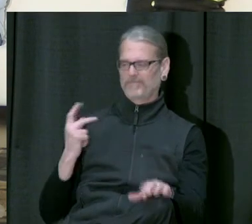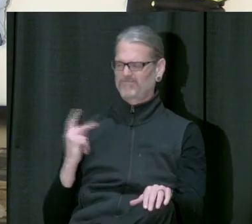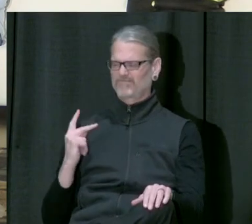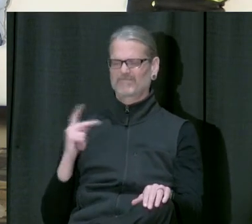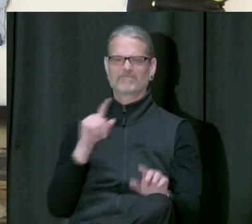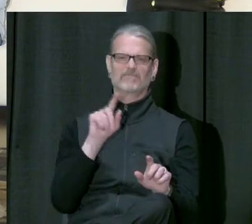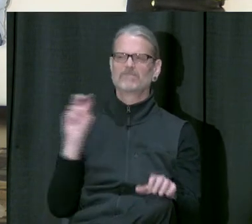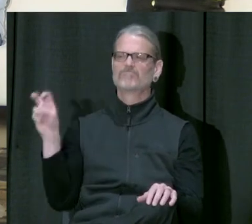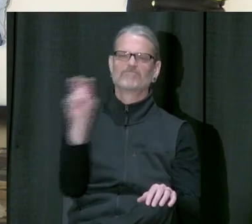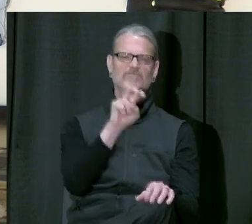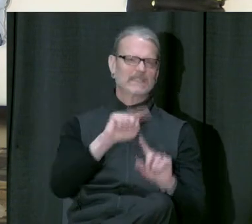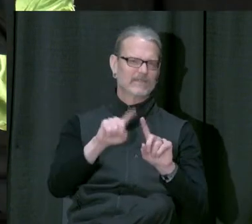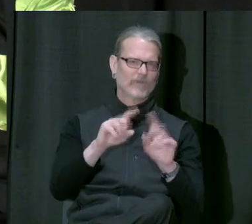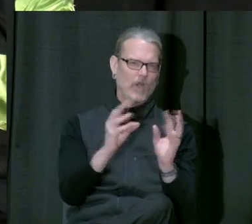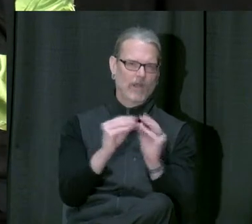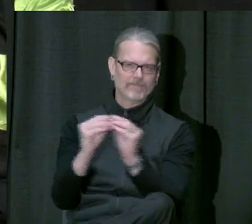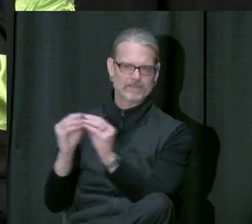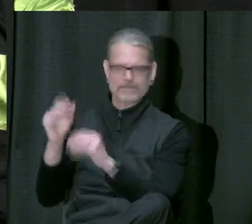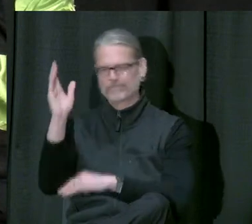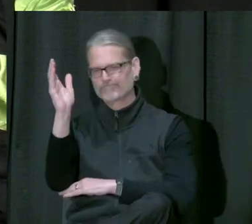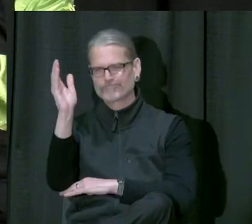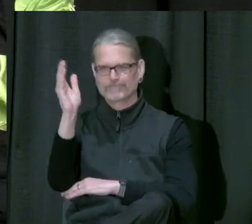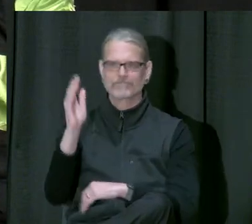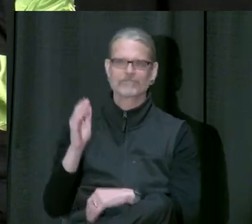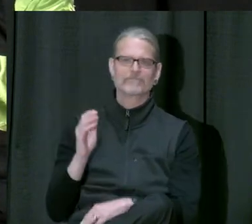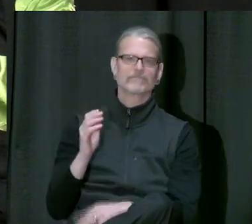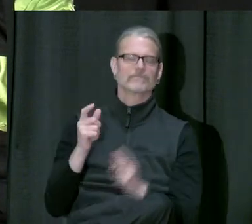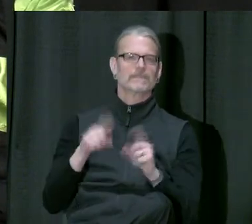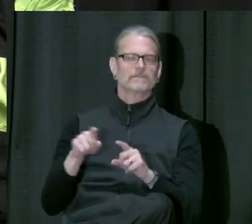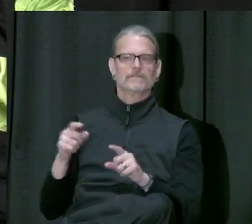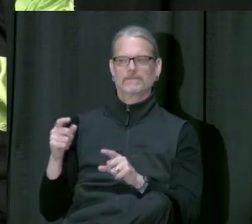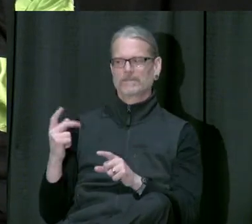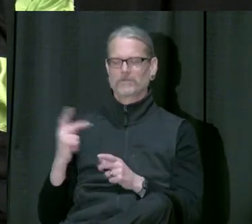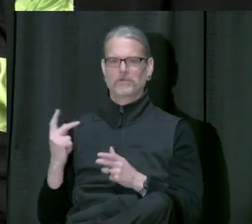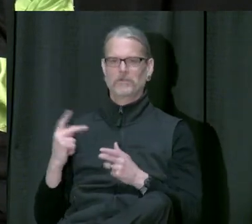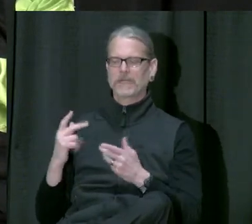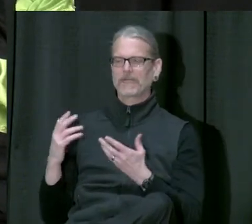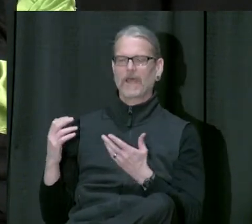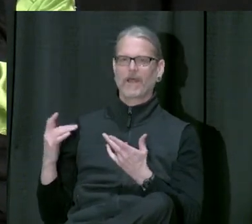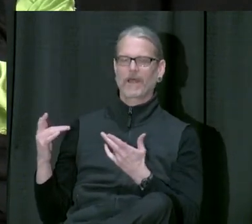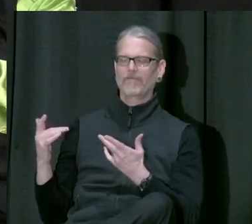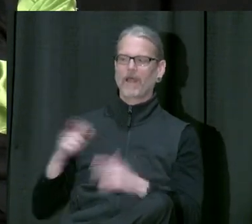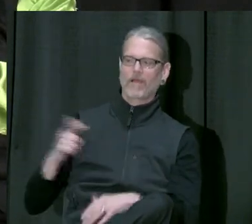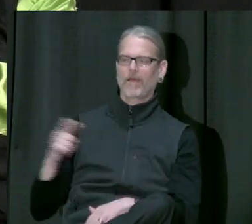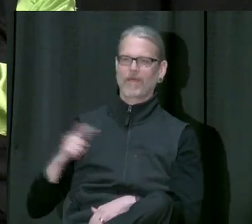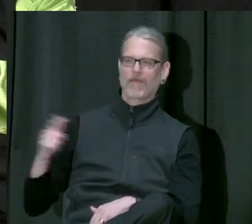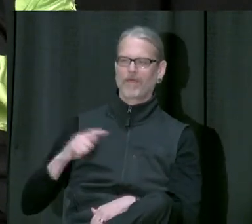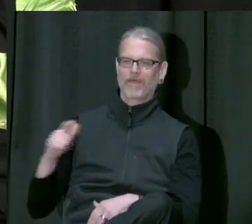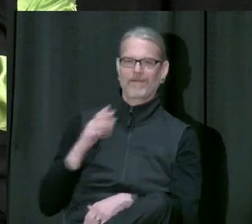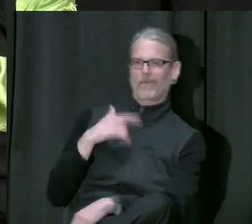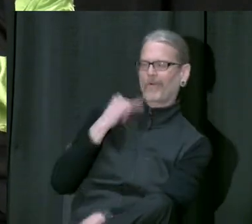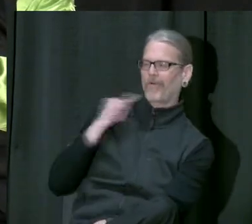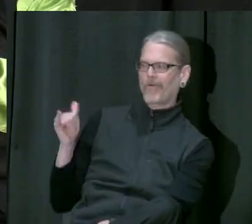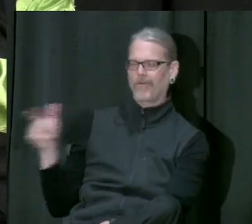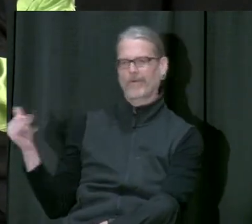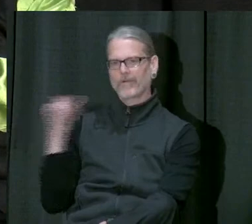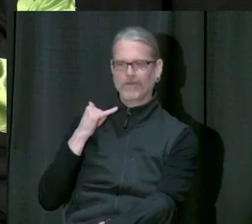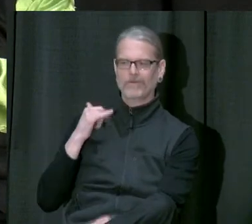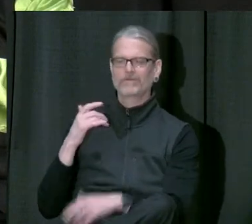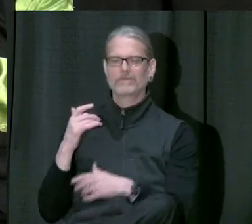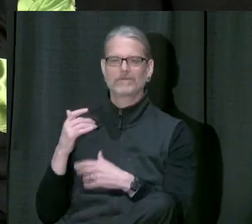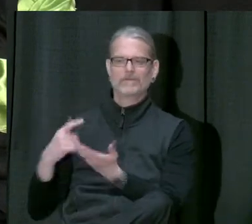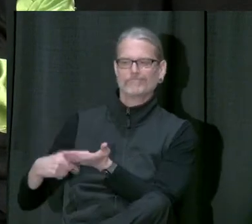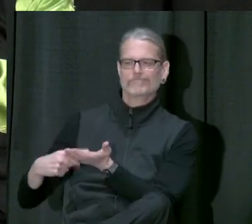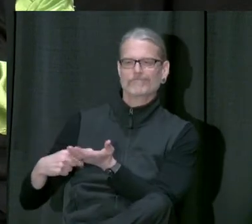different conferences, and we kind of feed off of each other. Every once in a while, we'll call each other and say, hey, you know, we'll talk about